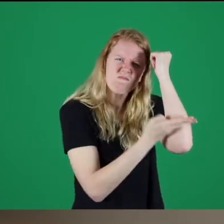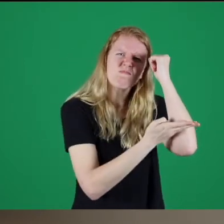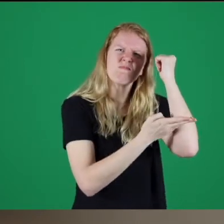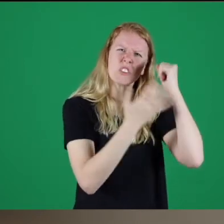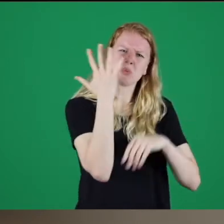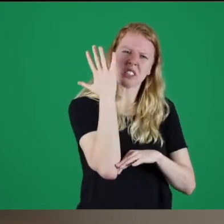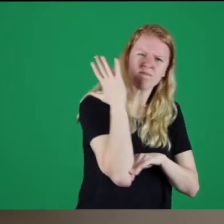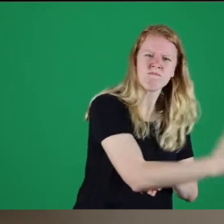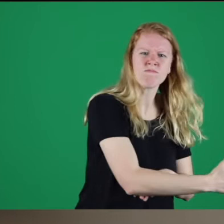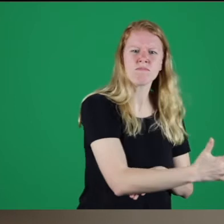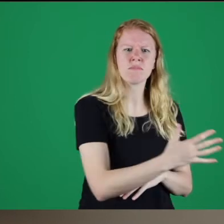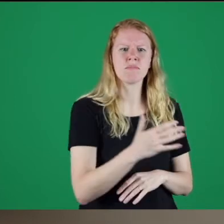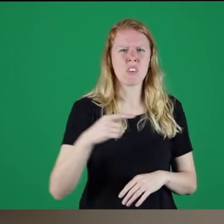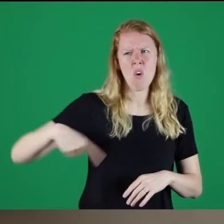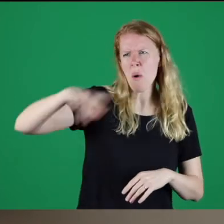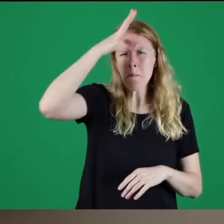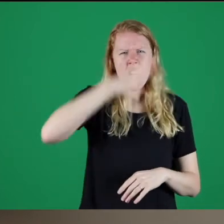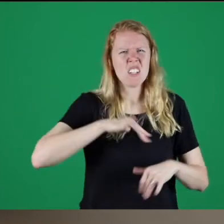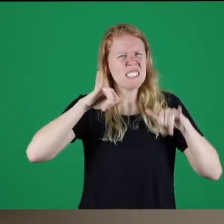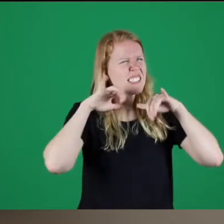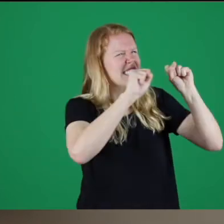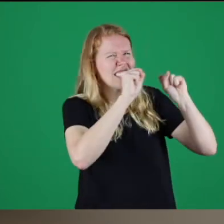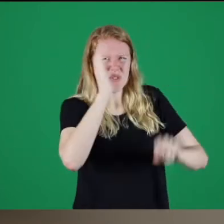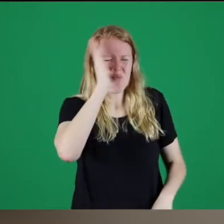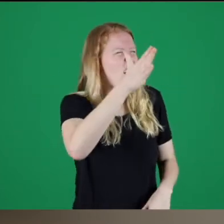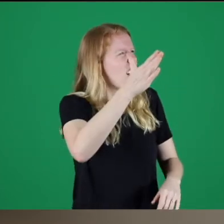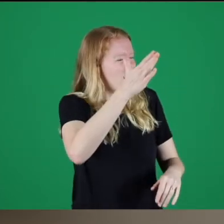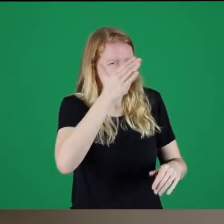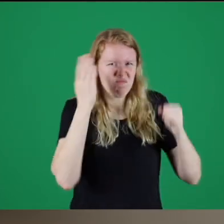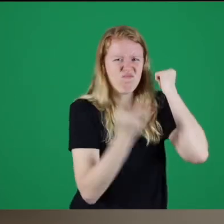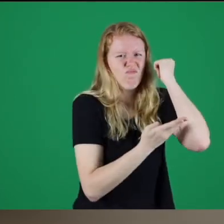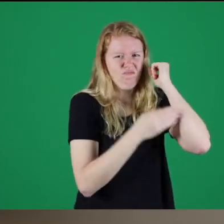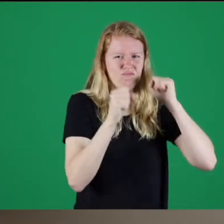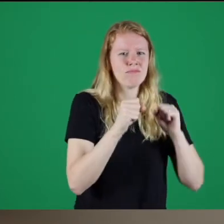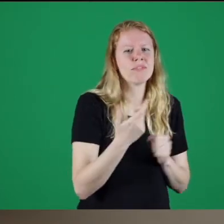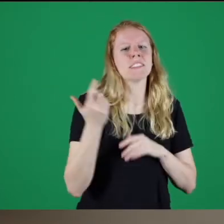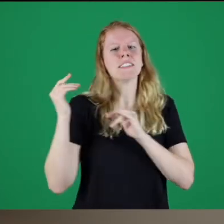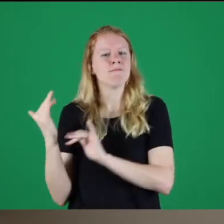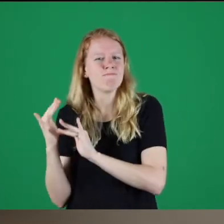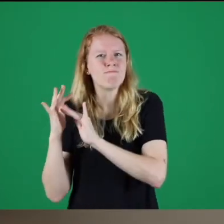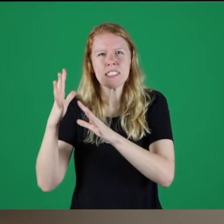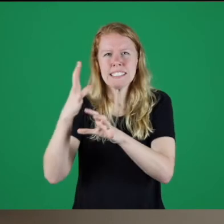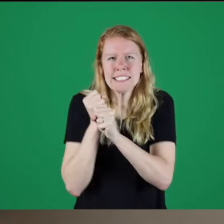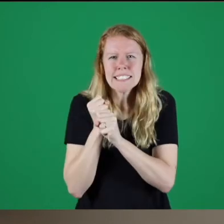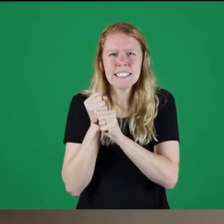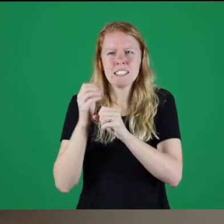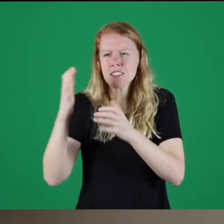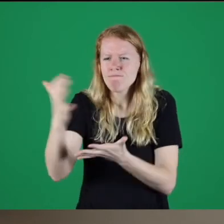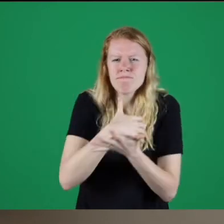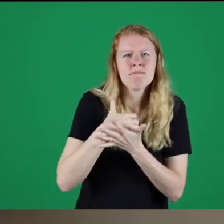the strong men of the village, they said, "Yes, we will chop down the tree." So the strong men of the village, they took their sharp implements,